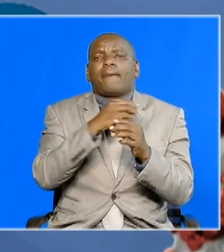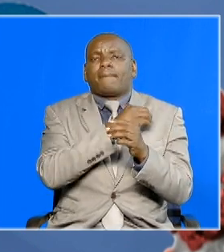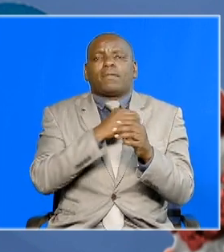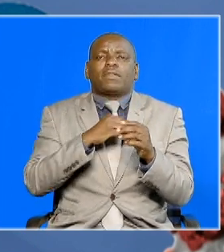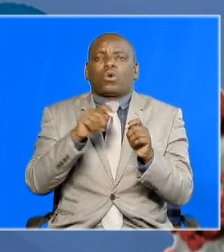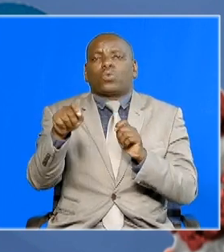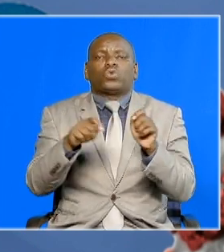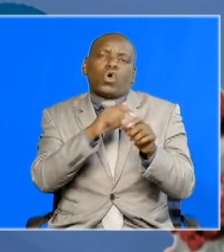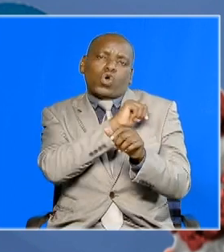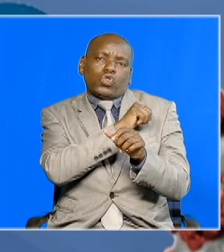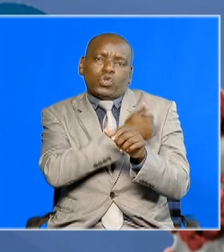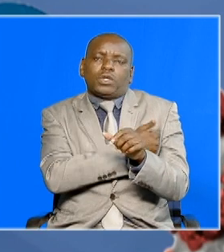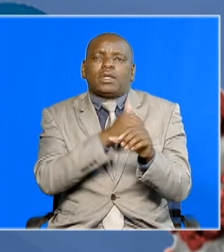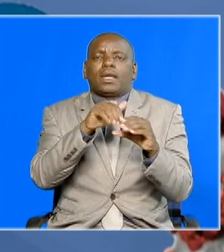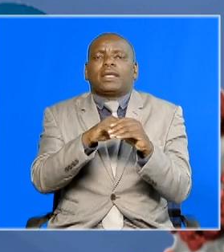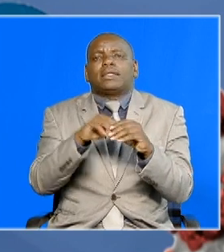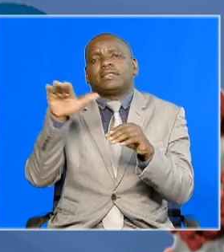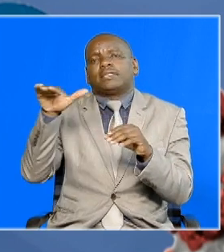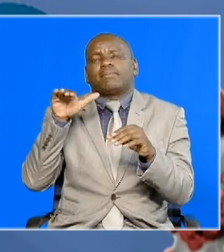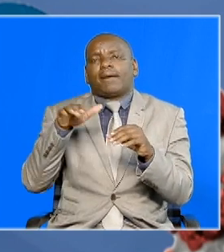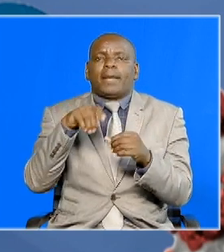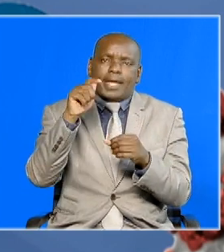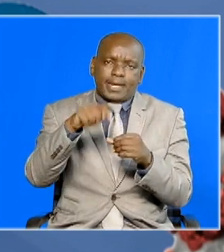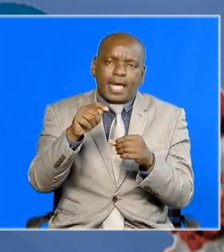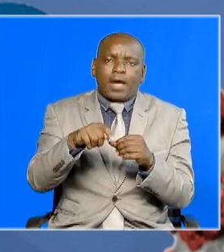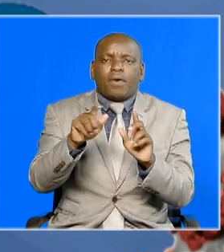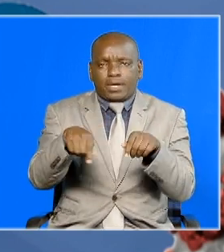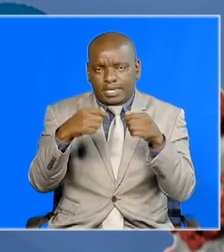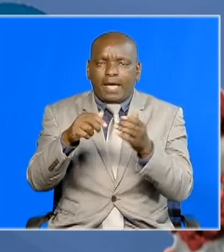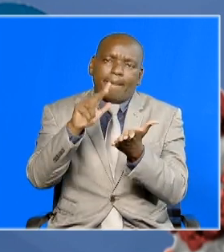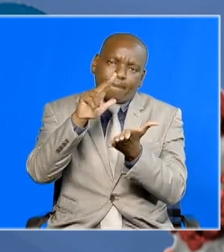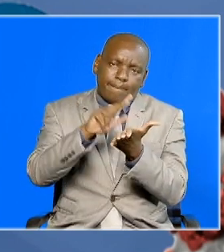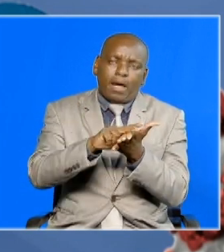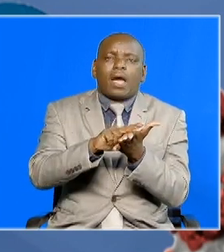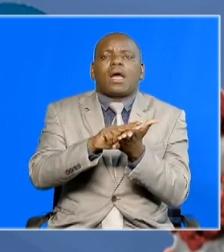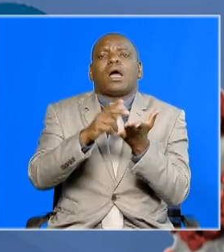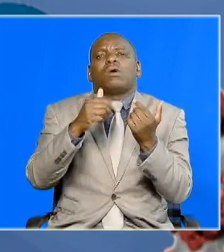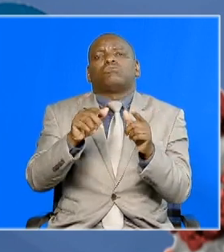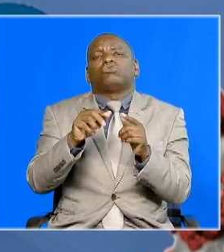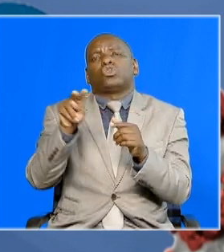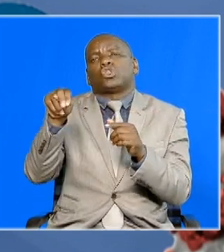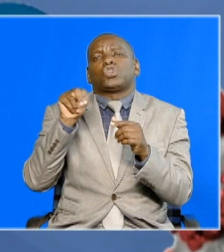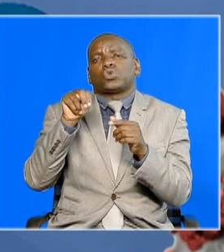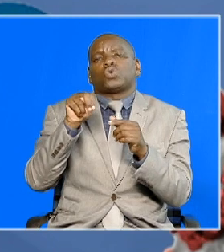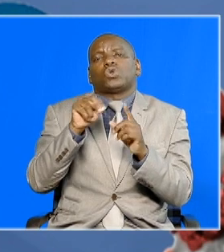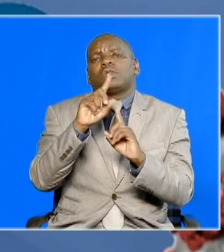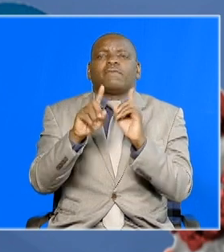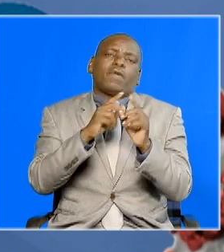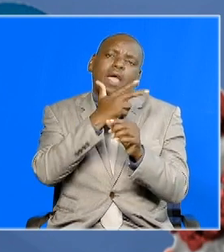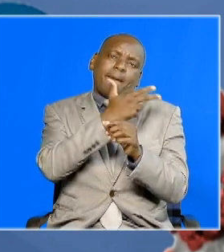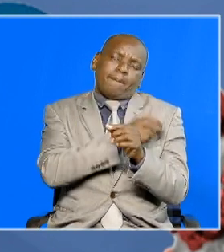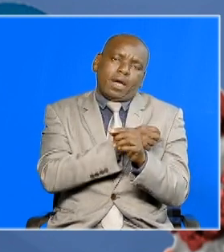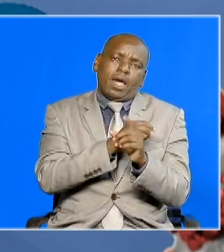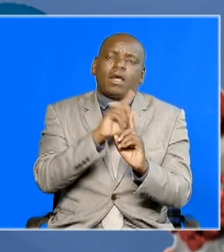Medicines Control Authority of Zimbabwe, can therefore authorize the registration of new medicines or